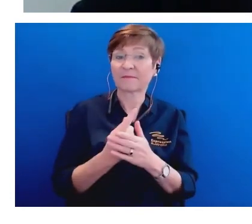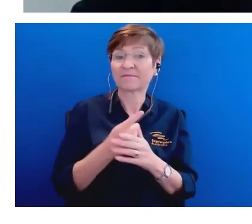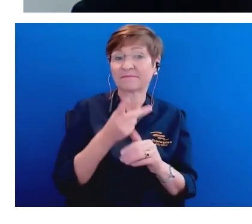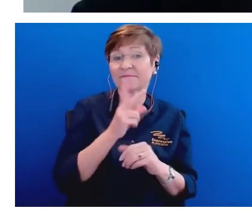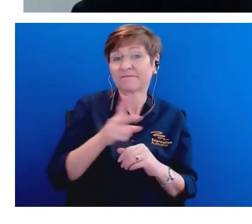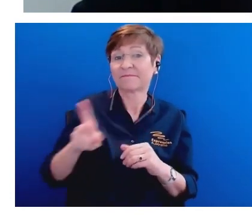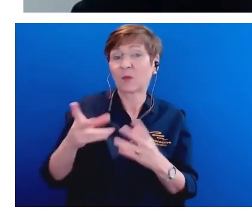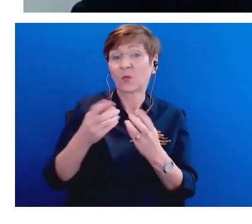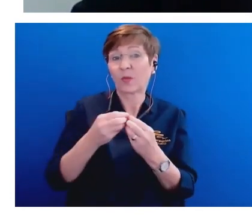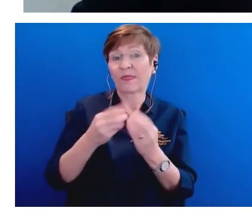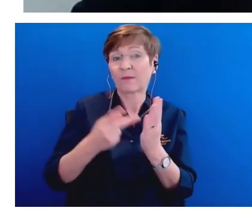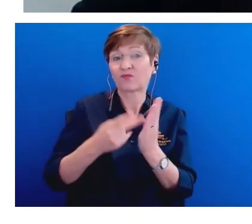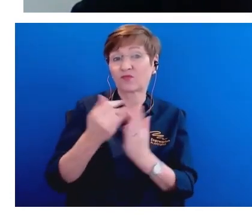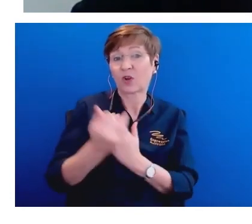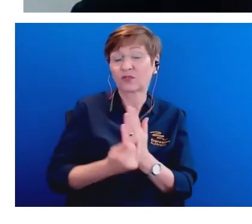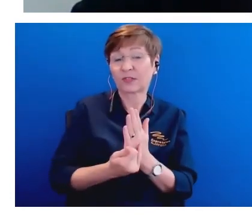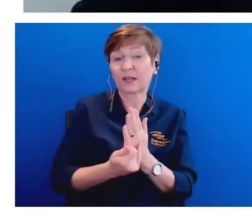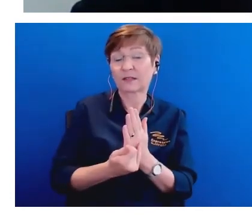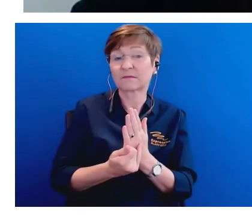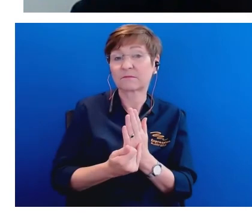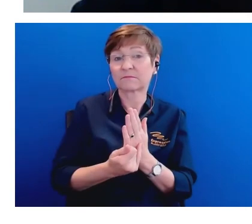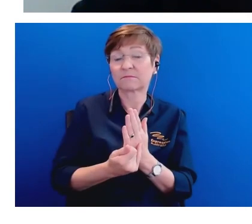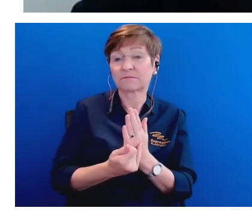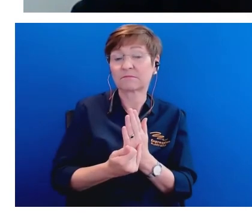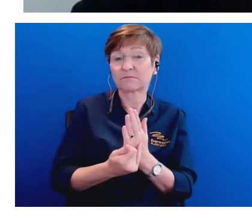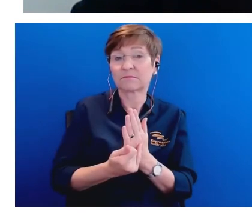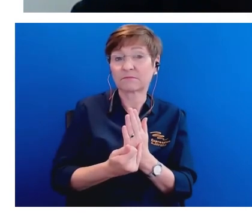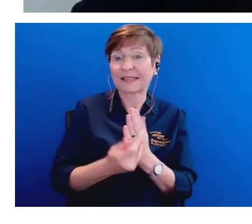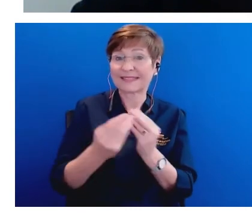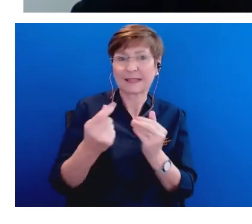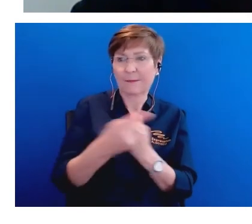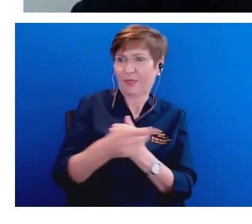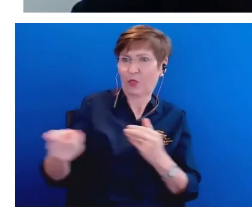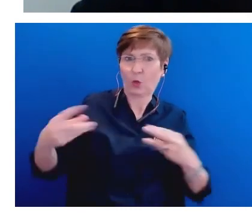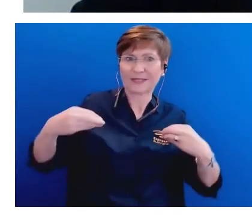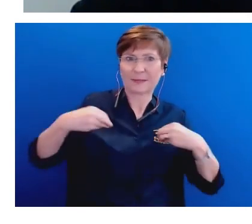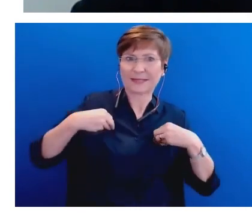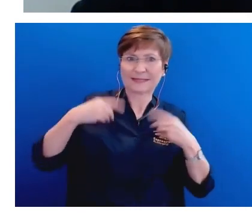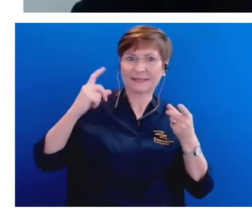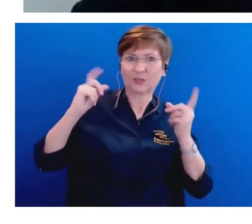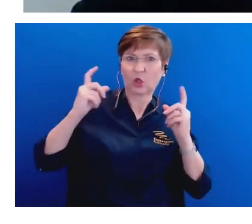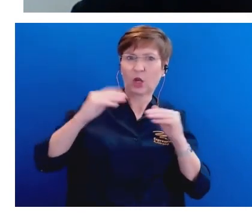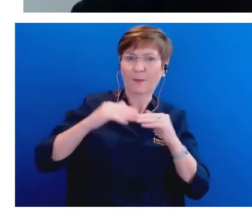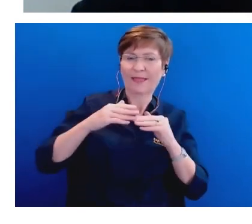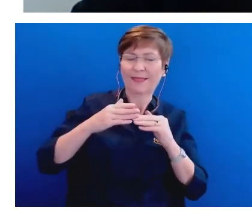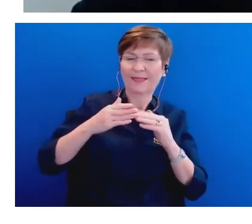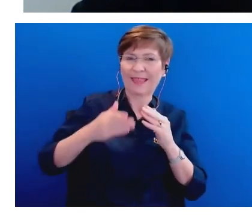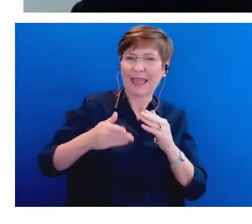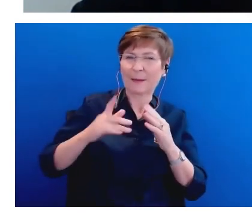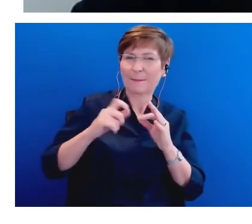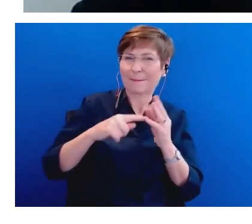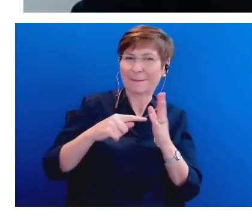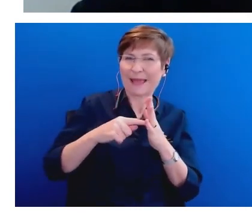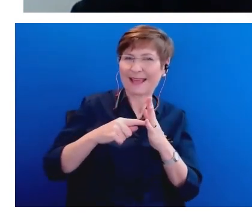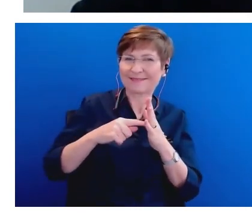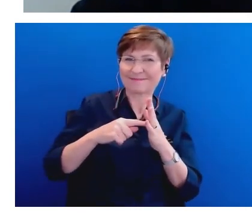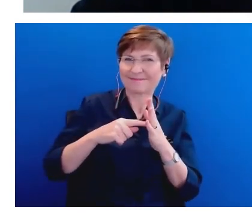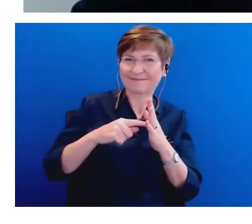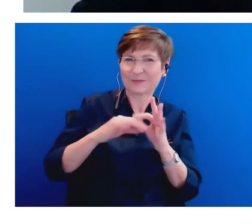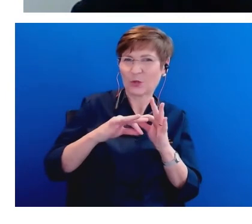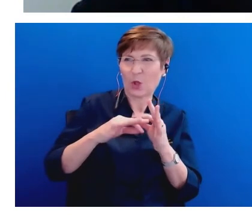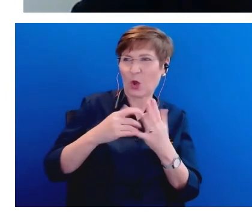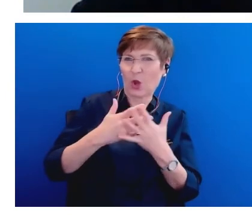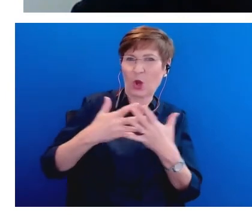in terms of retailers being concerned about this, and there not really being a whole lot of detailed guidance